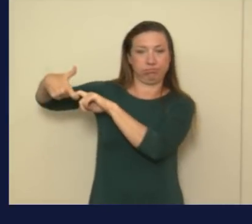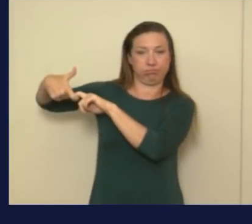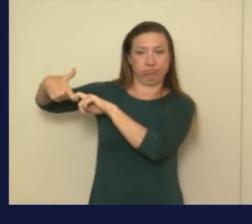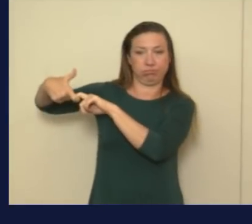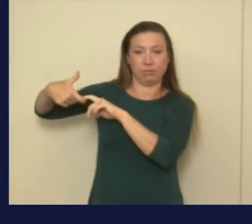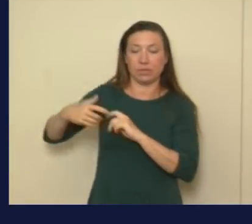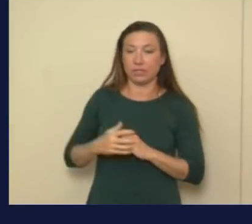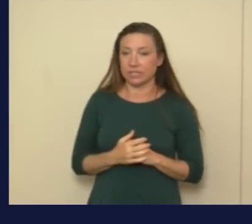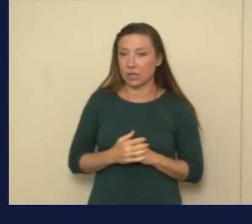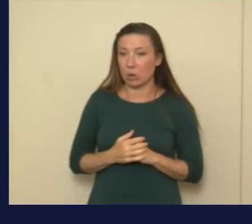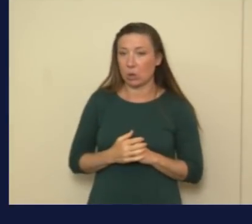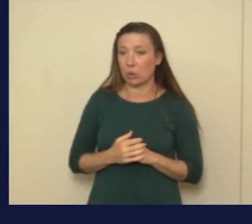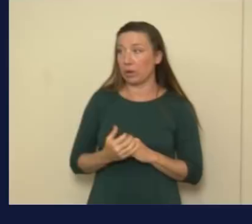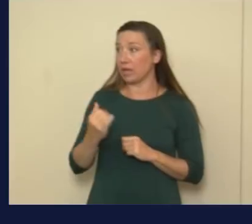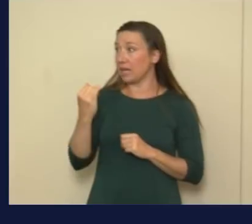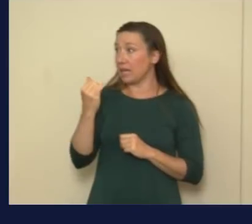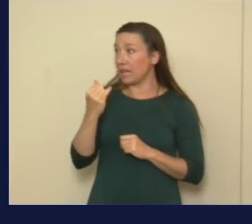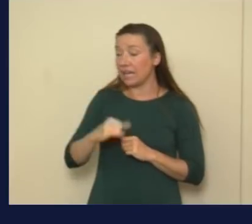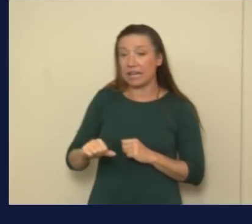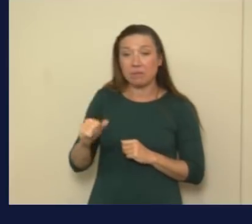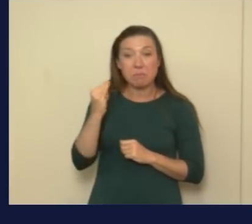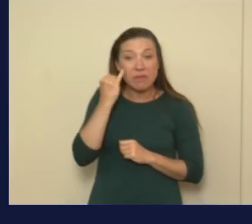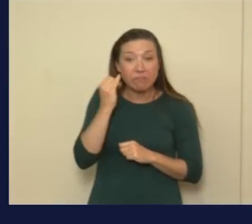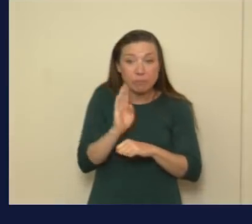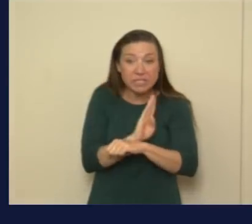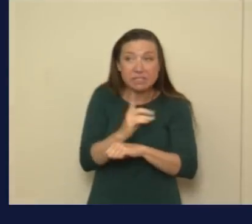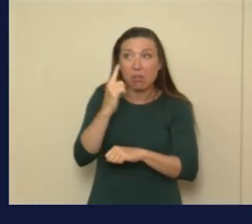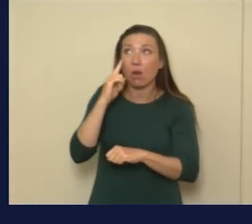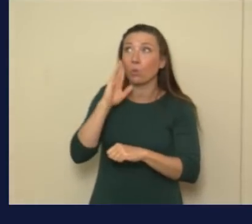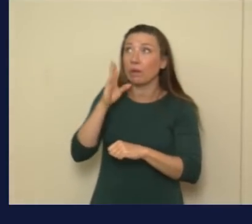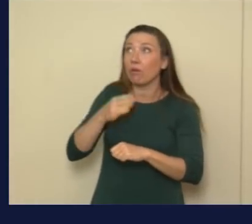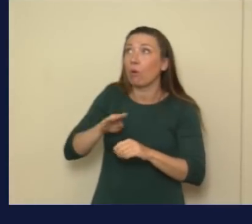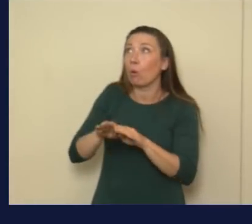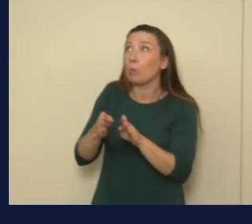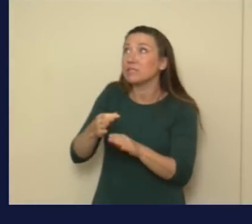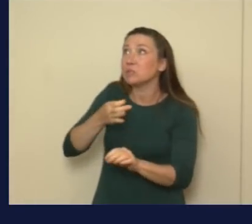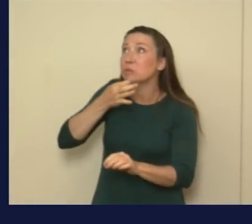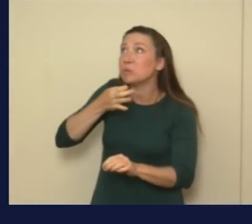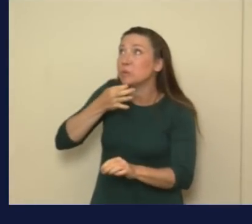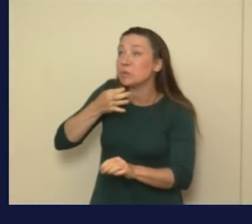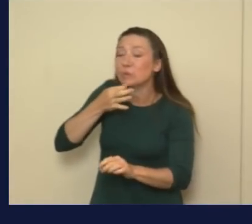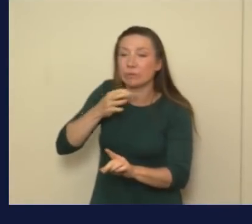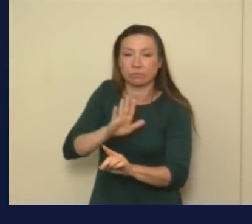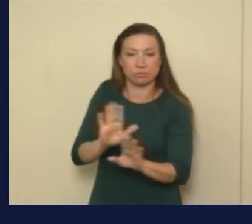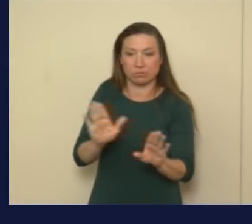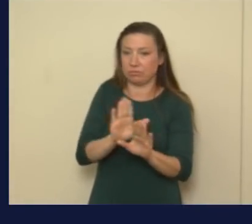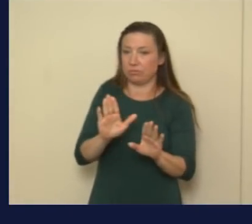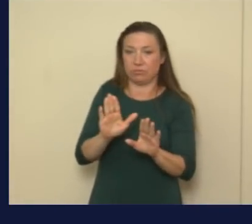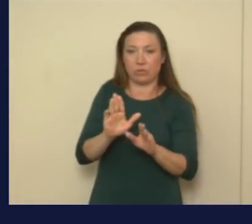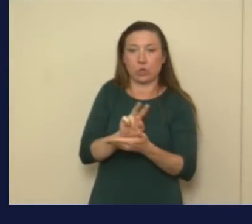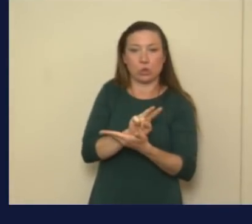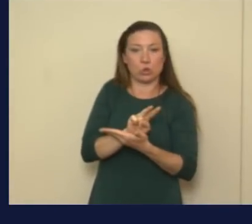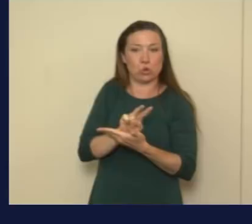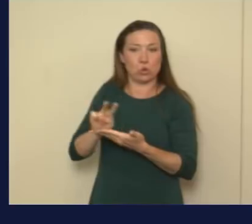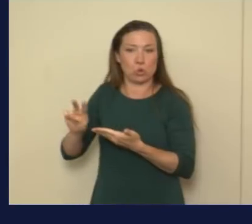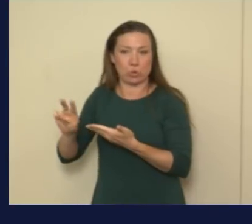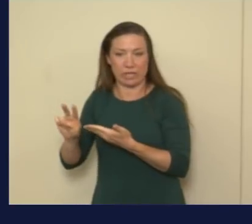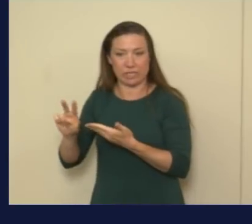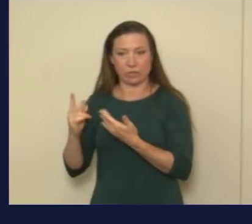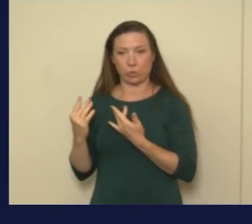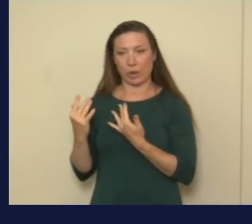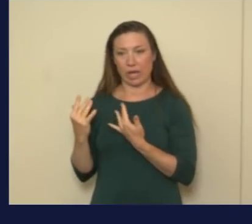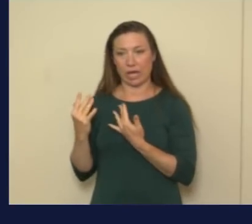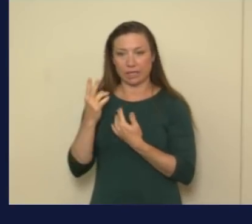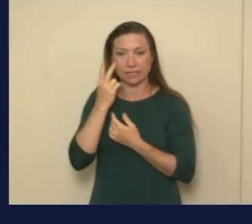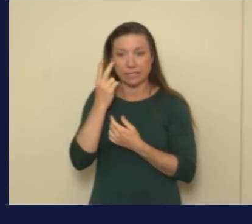to open for the next 2 weeks at least. Why is it 2 weeks? Because we need that amount of data. Now, I also want to remind